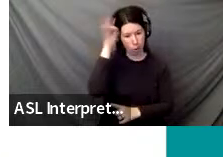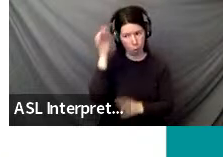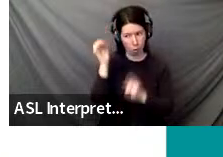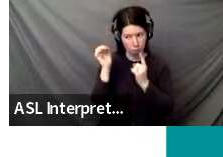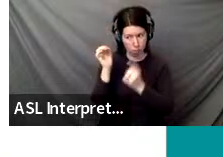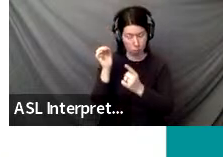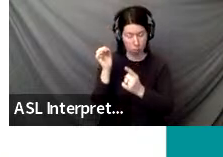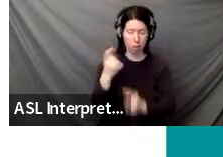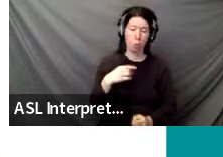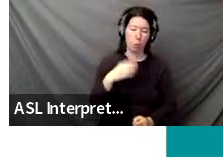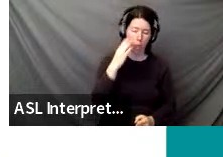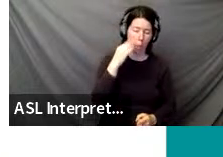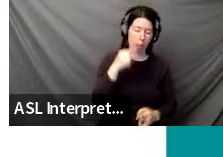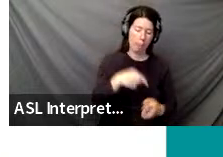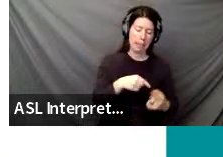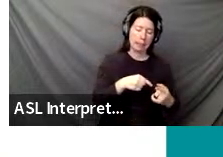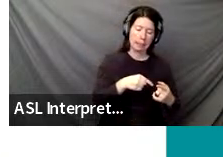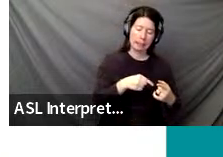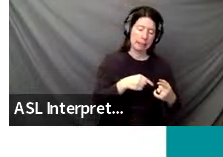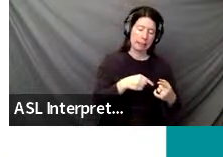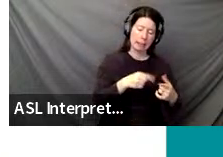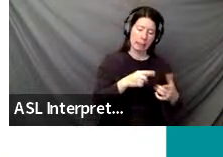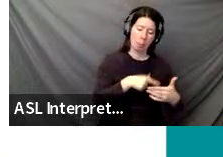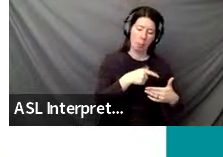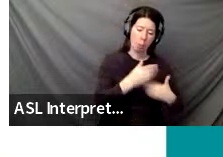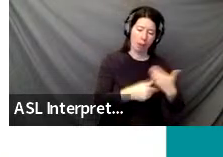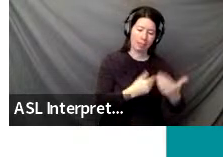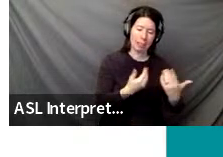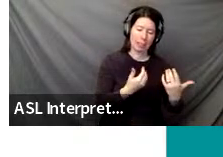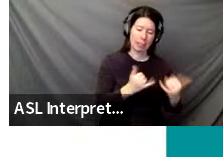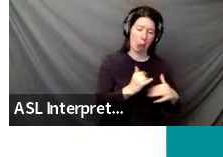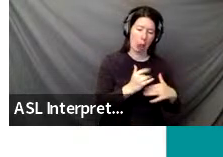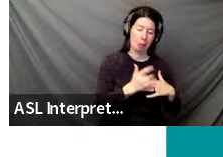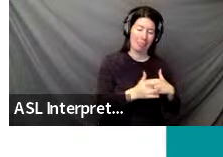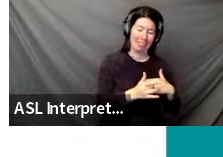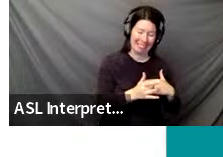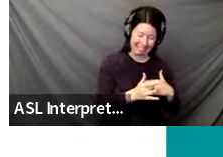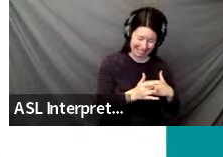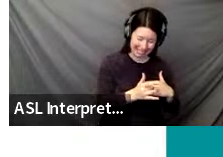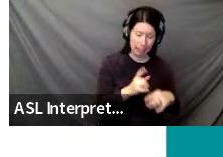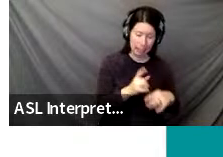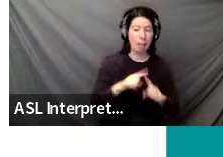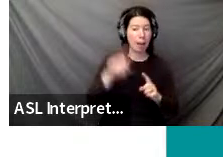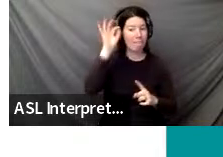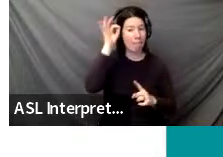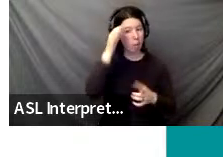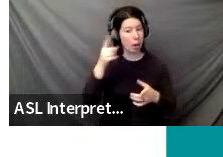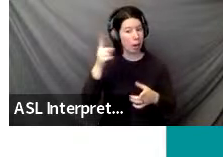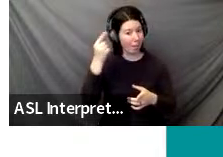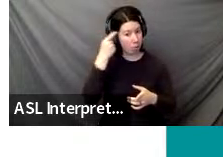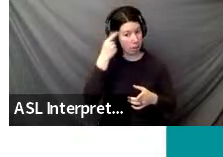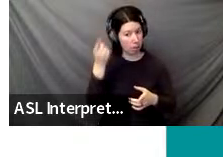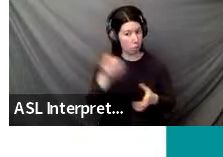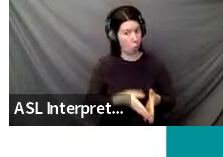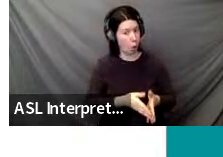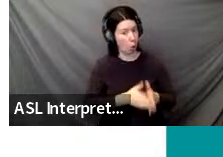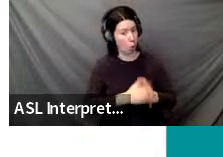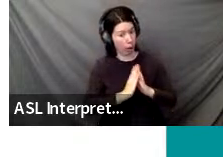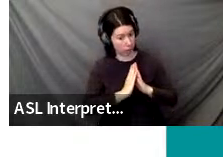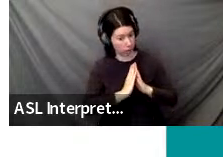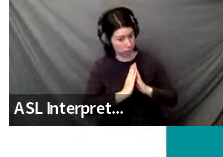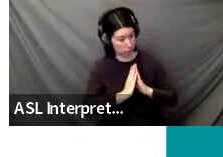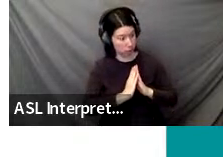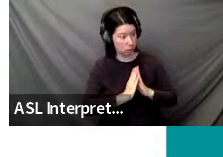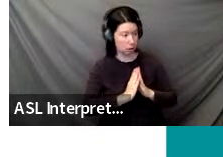were early in the process. So, but the federal government requested that we put our